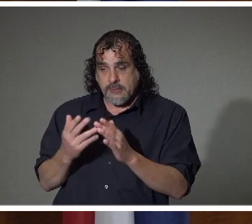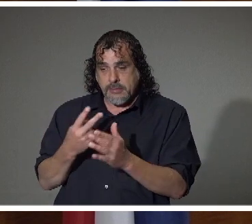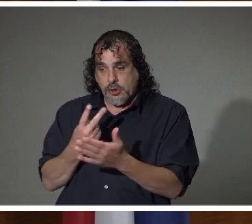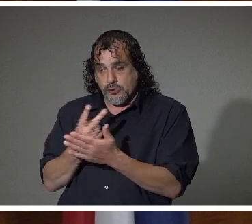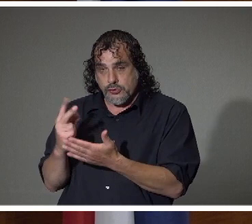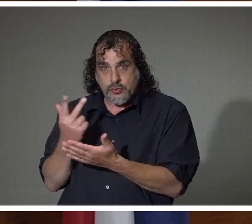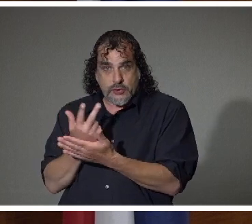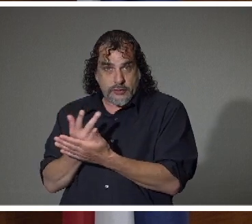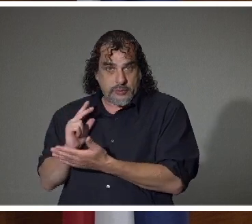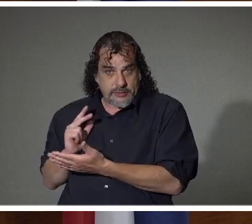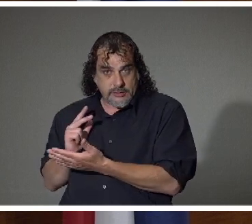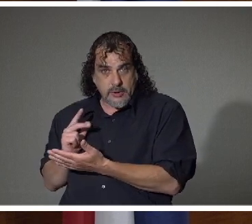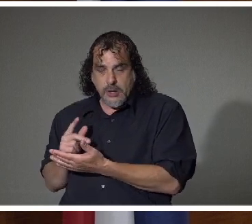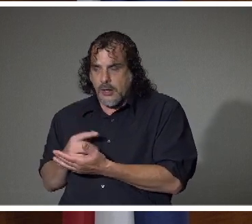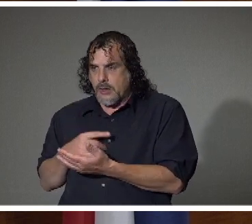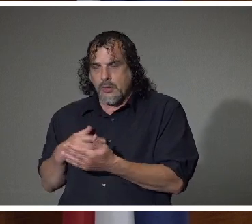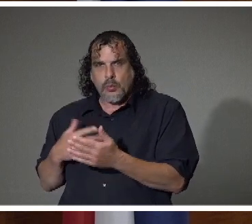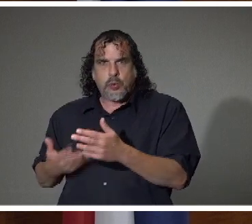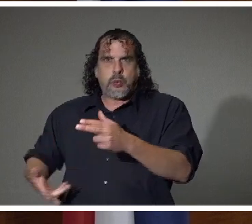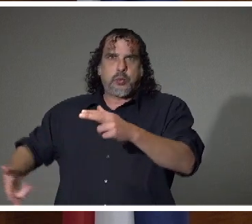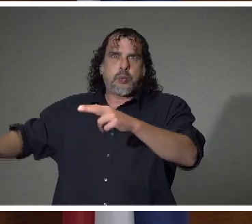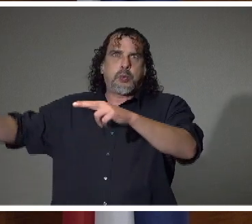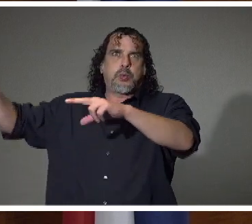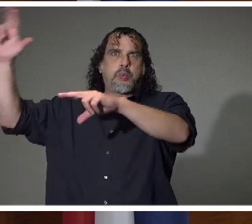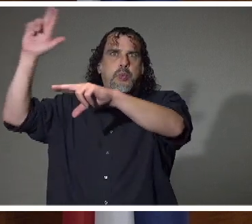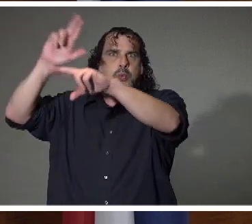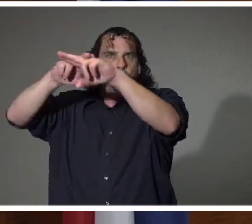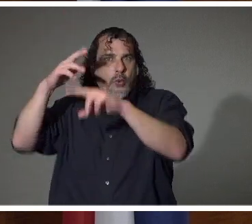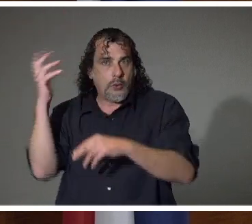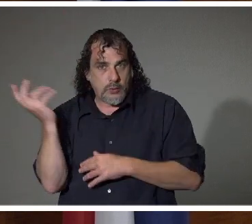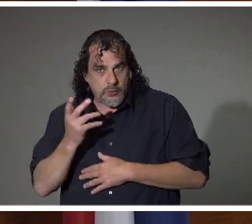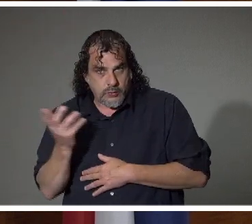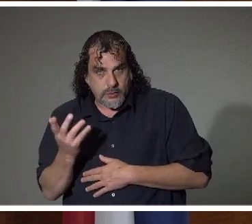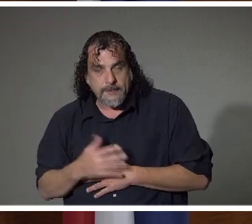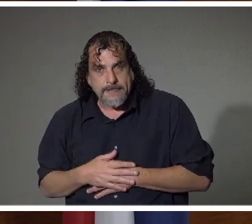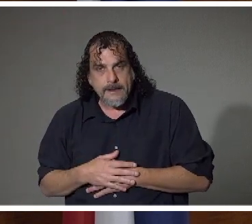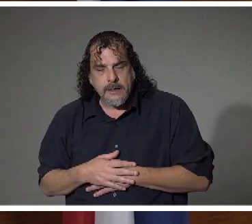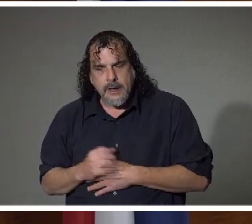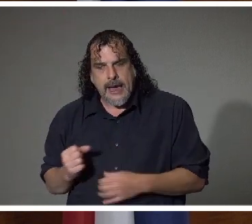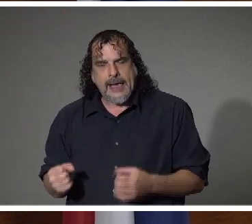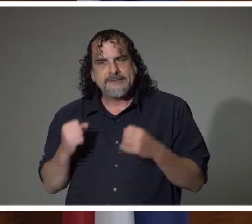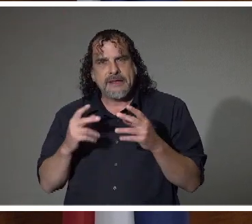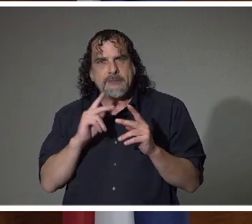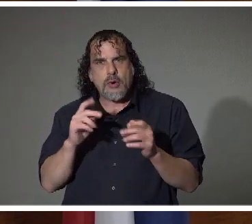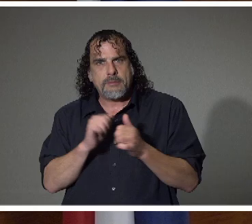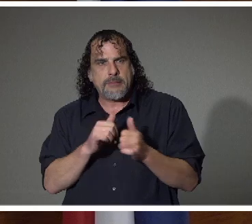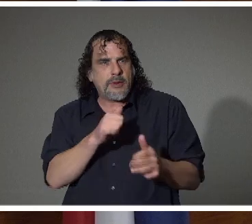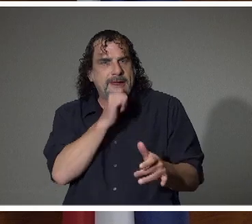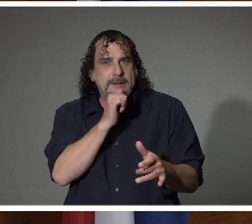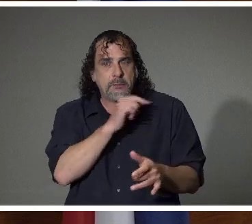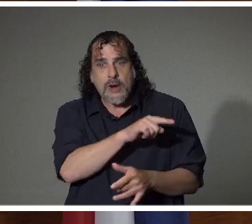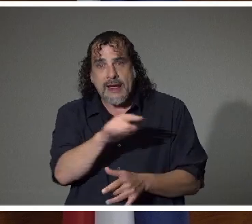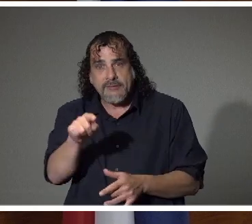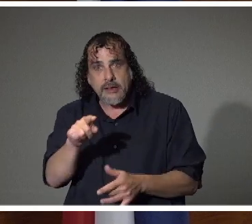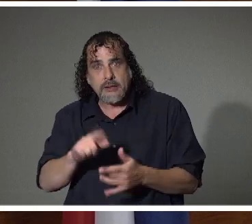2 or 3 weeks ago, it is up hundreds-fold. And so as more and more folks in the private sector come into the business